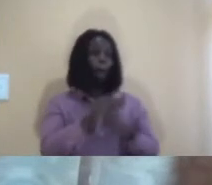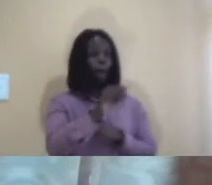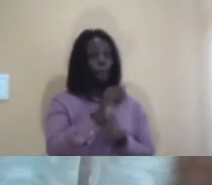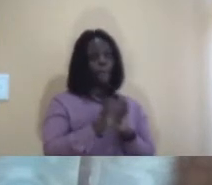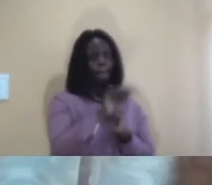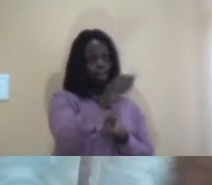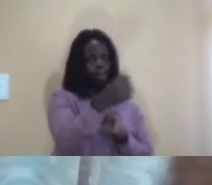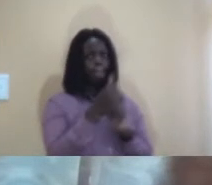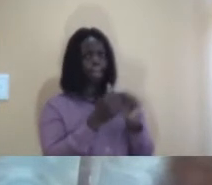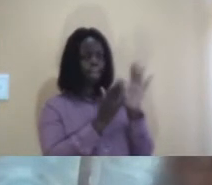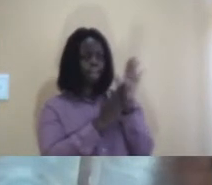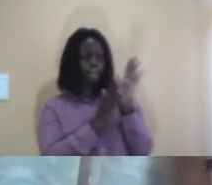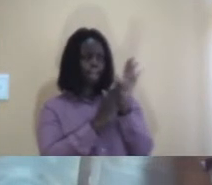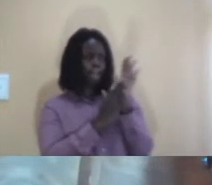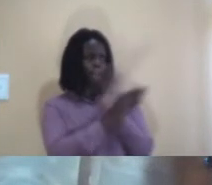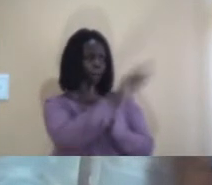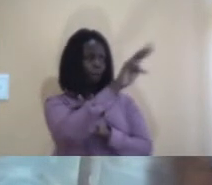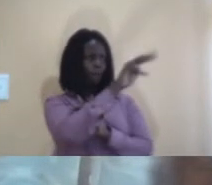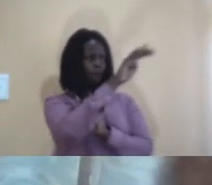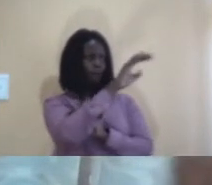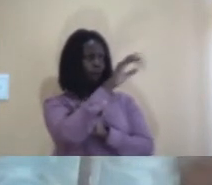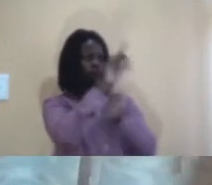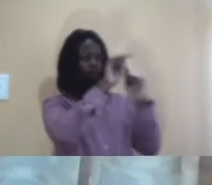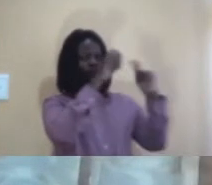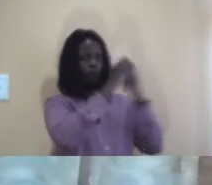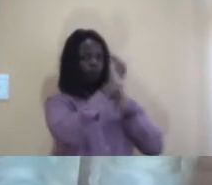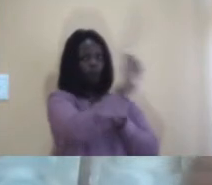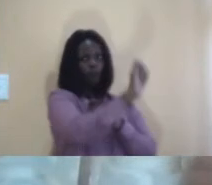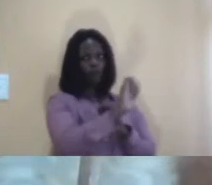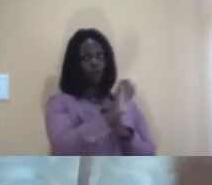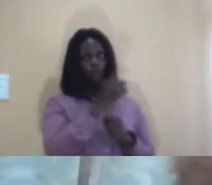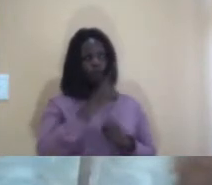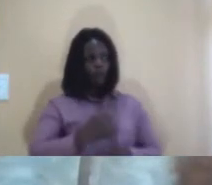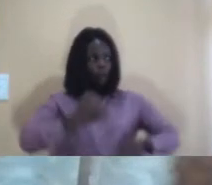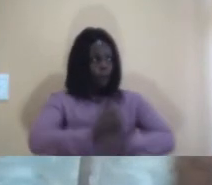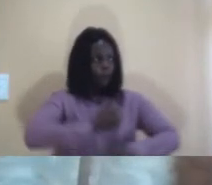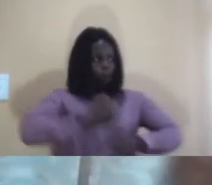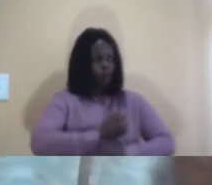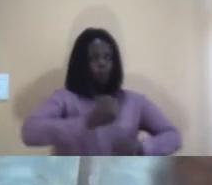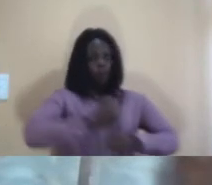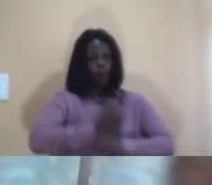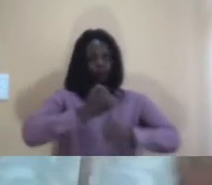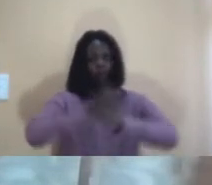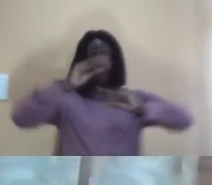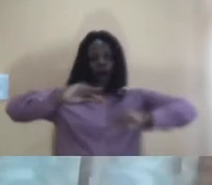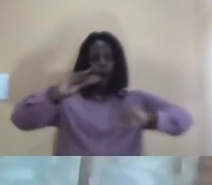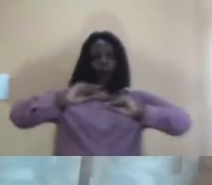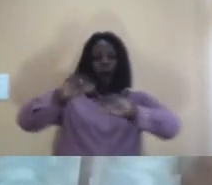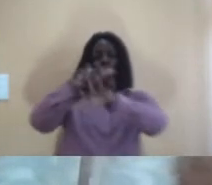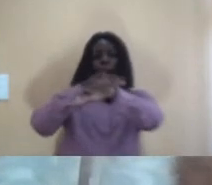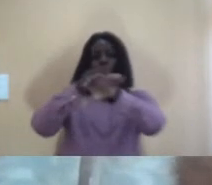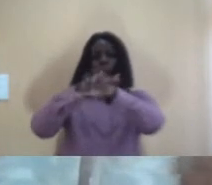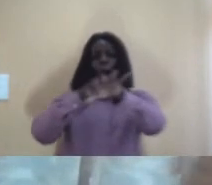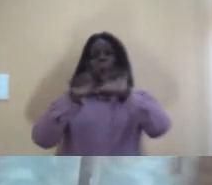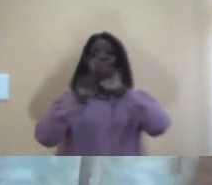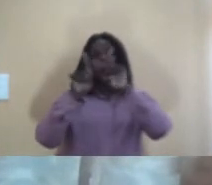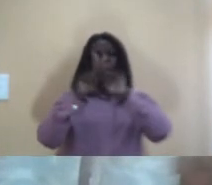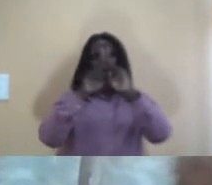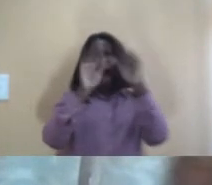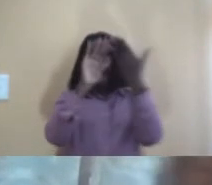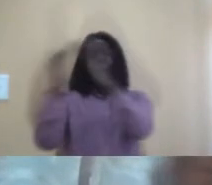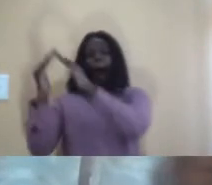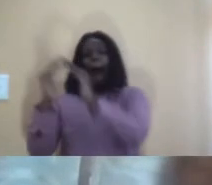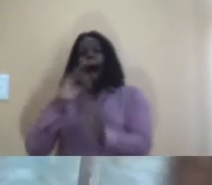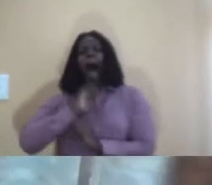the MEC and her team on their extensive drive to educate farmers and communities to